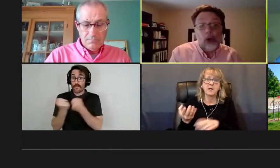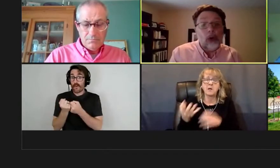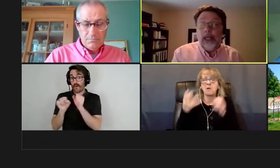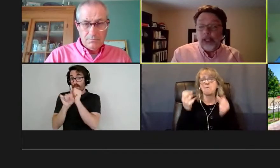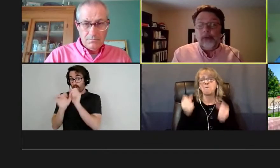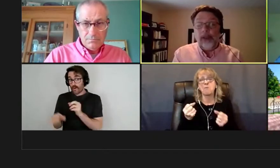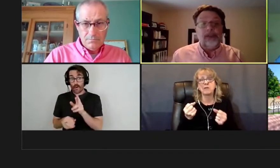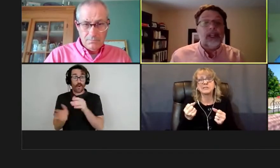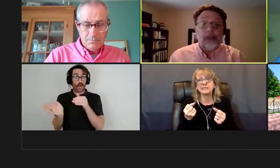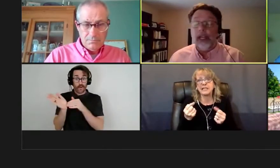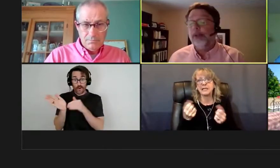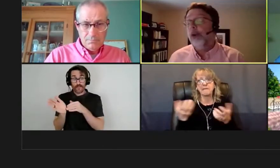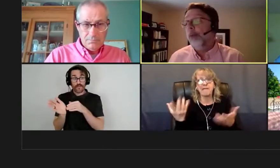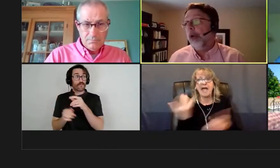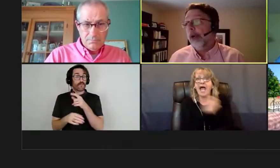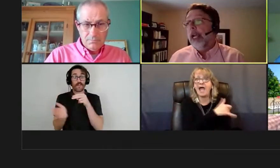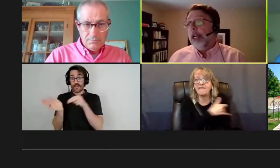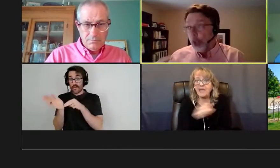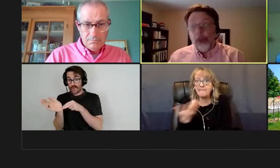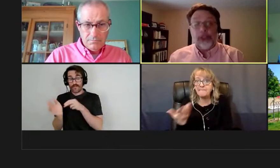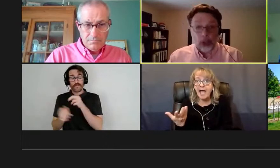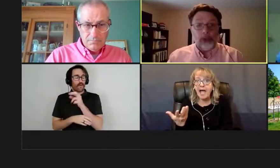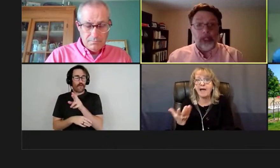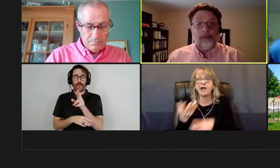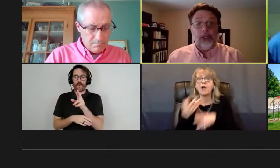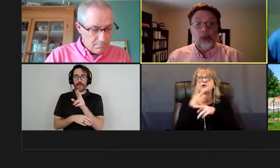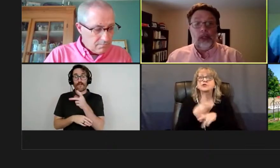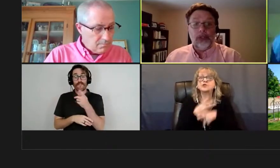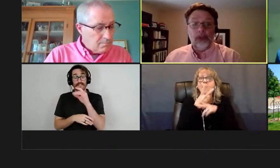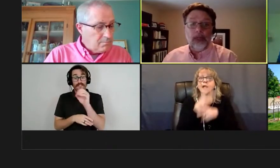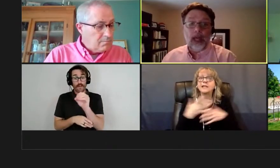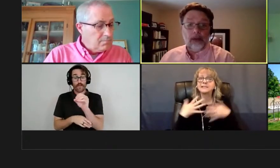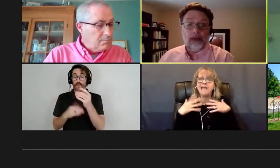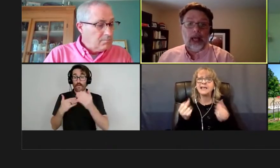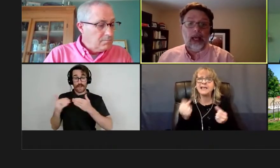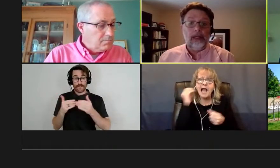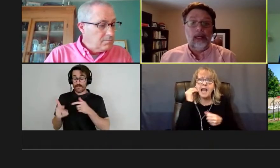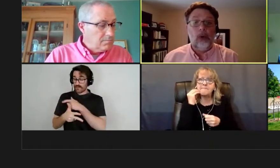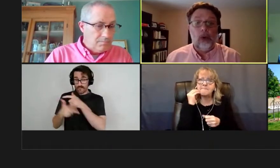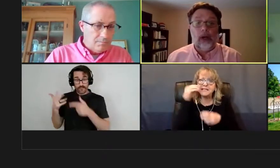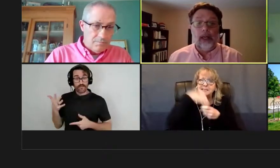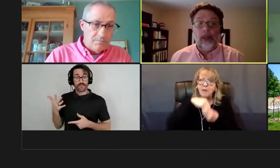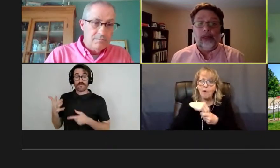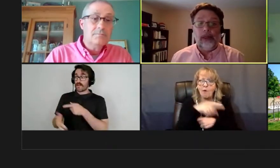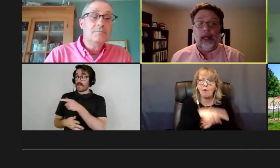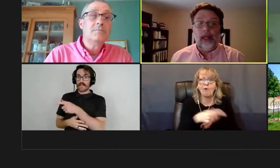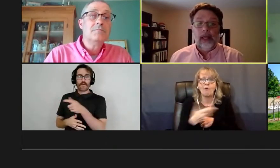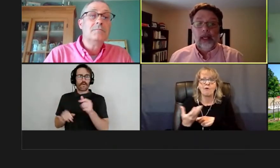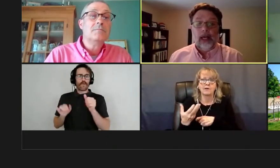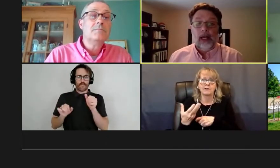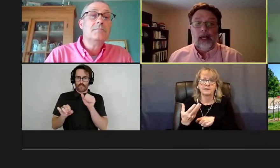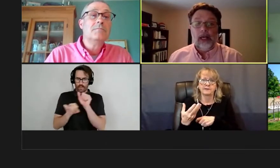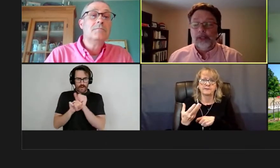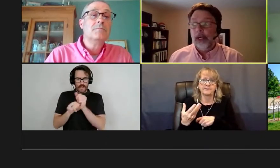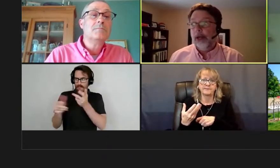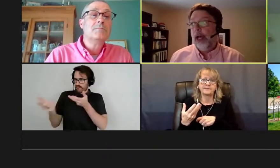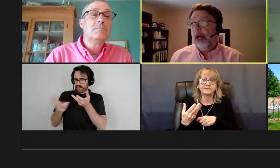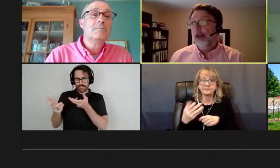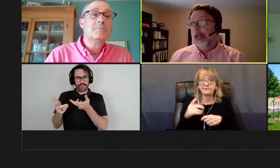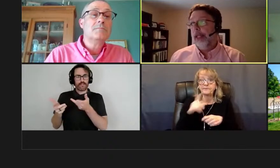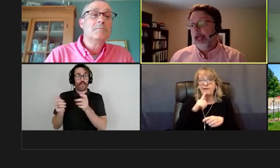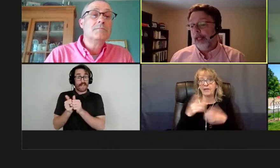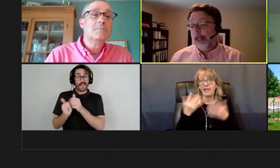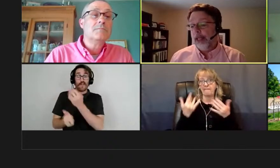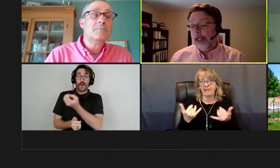physio, there's different types of home care, right? So it's those individuals that we're working with Ontario